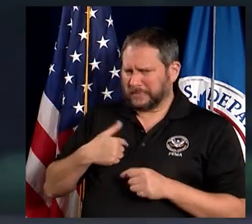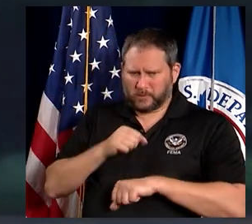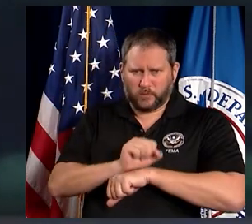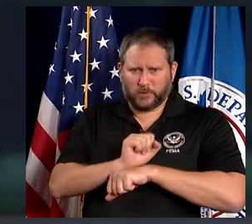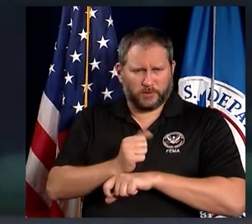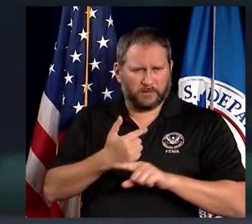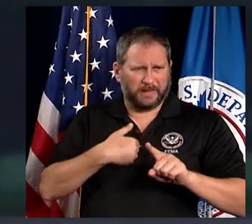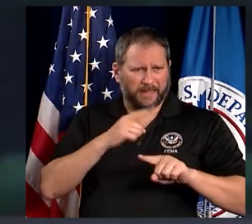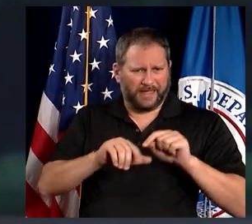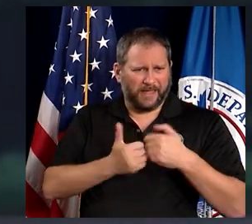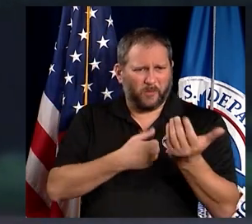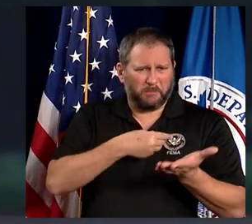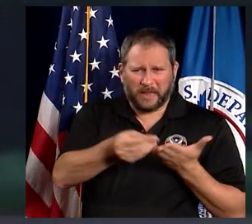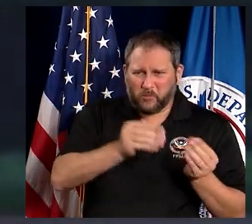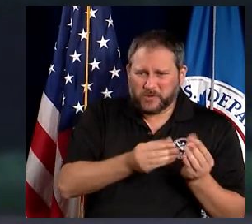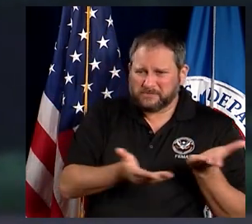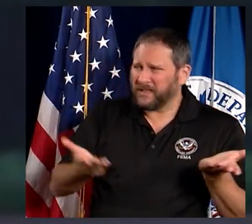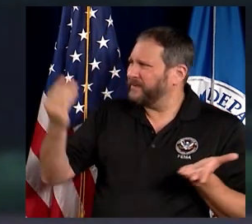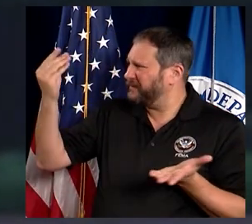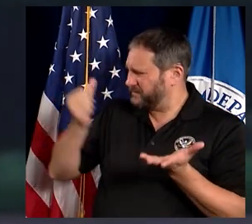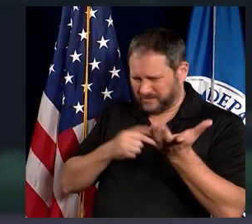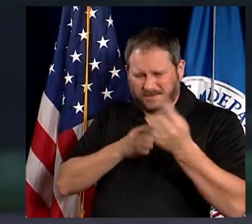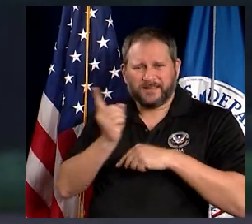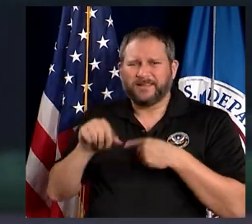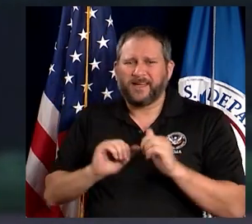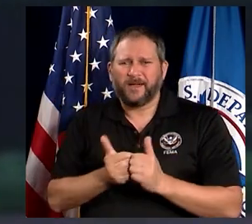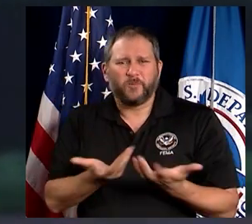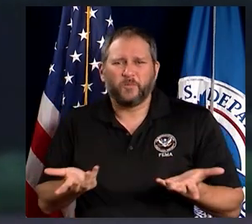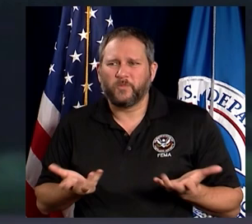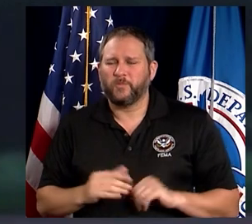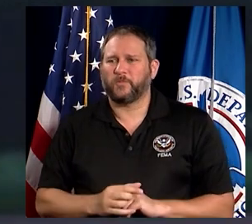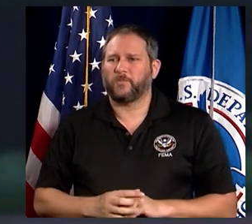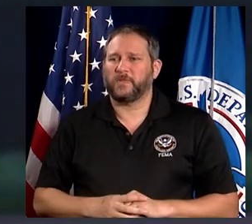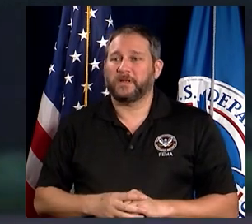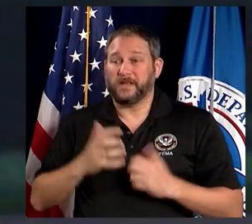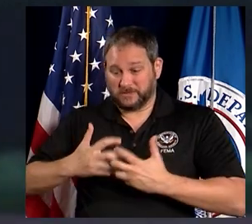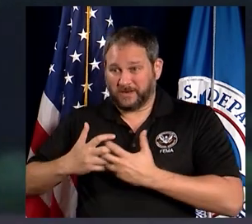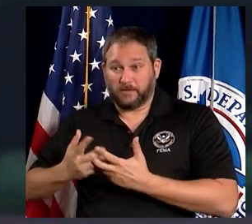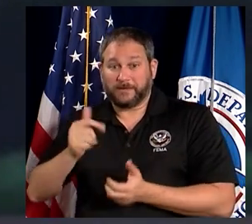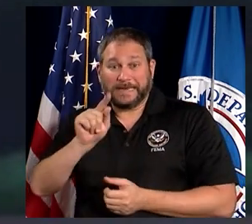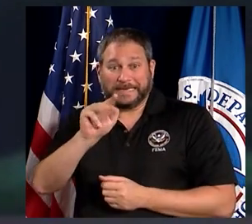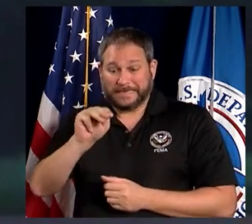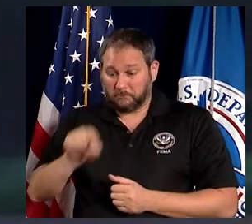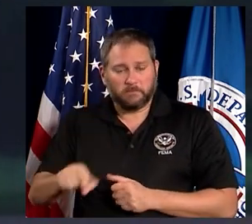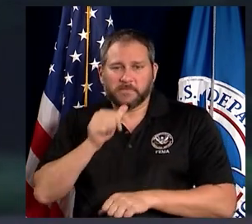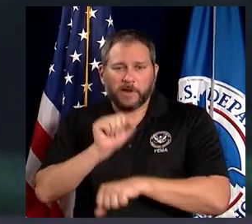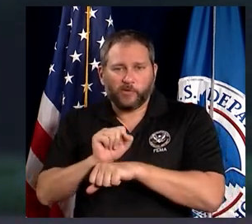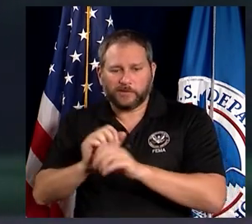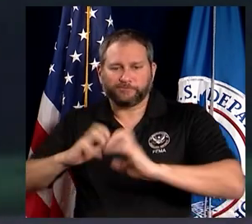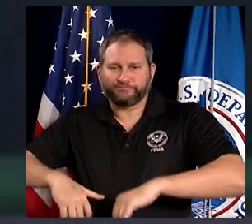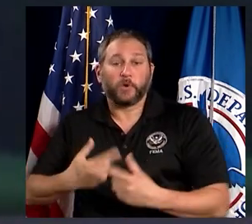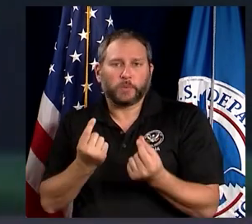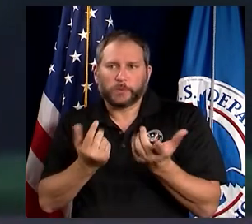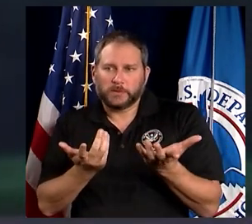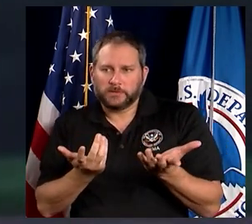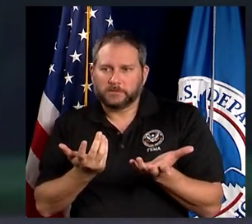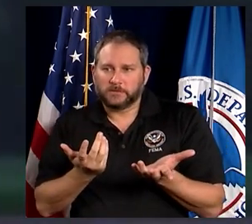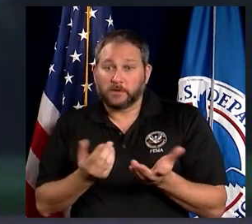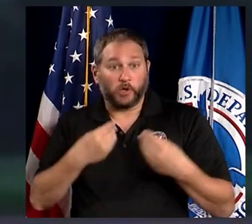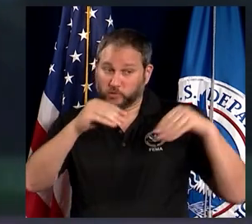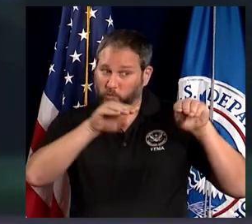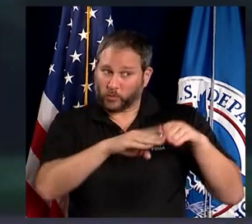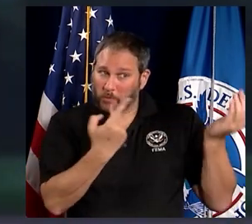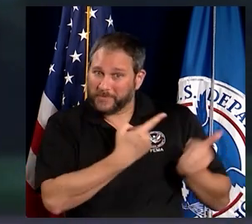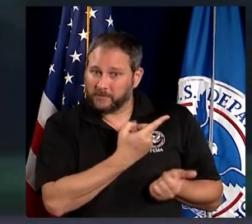get money with ATM machines down and the internet down? Are stores even open? Do you have security